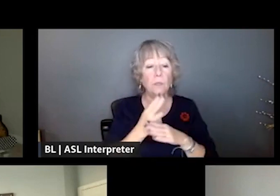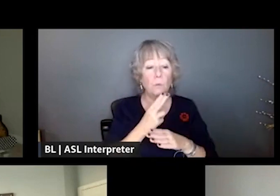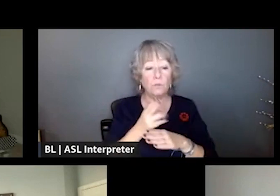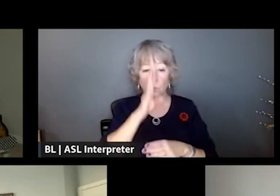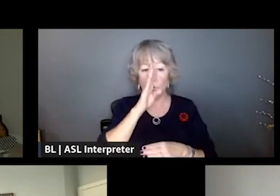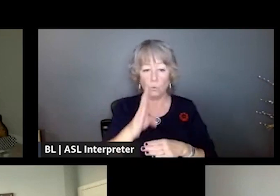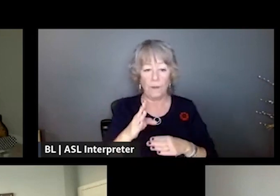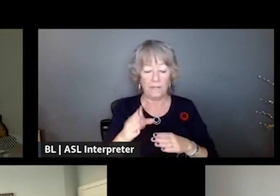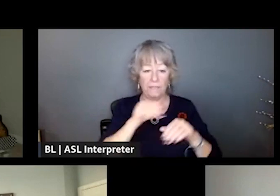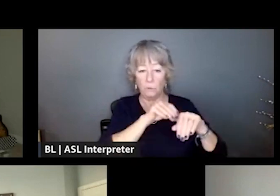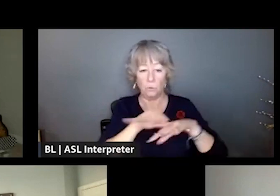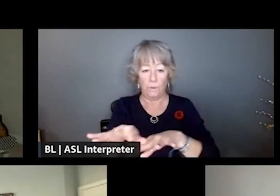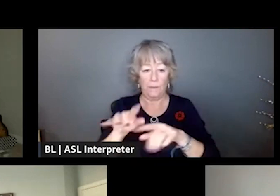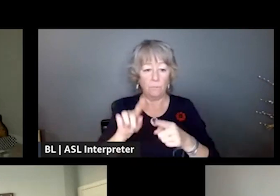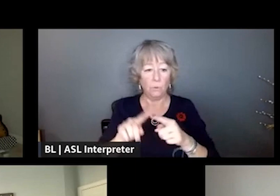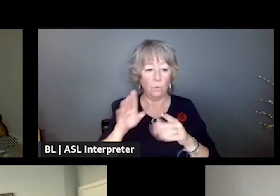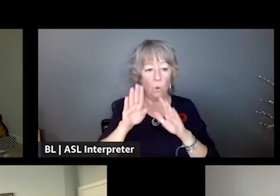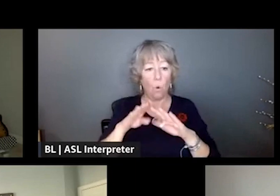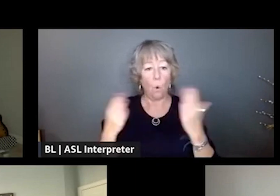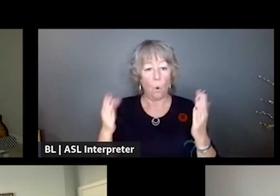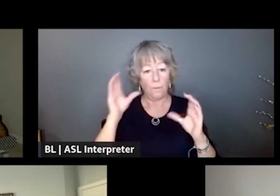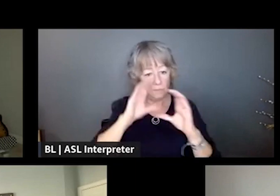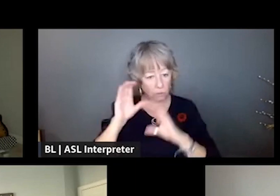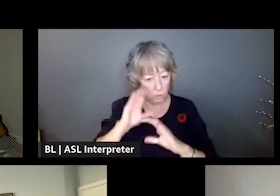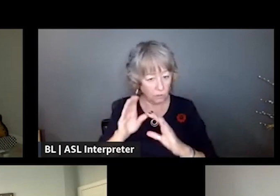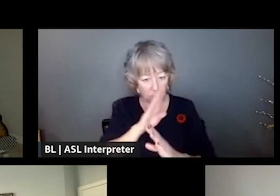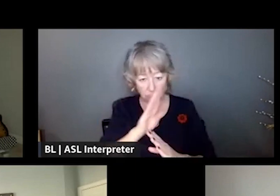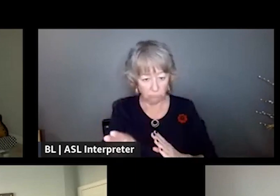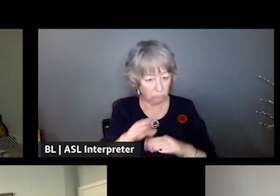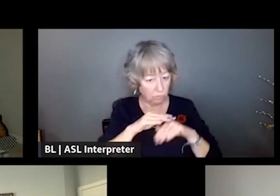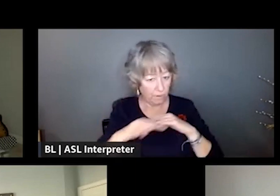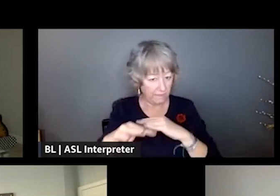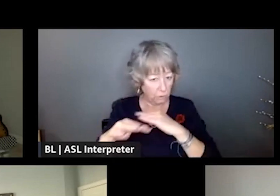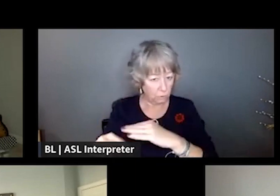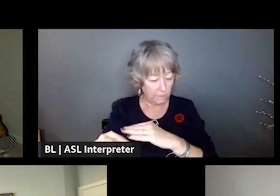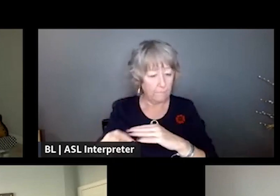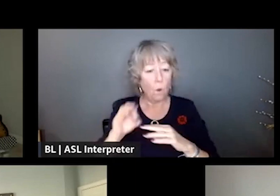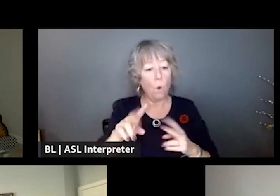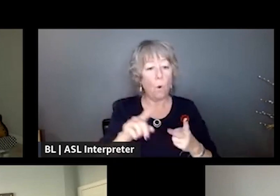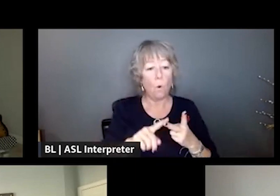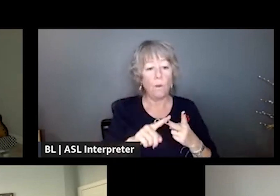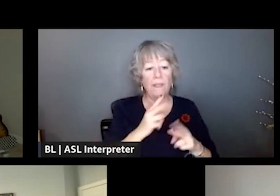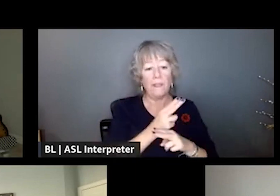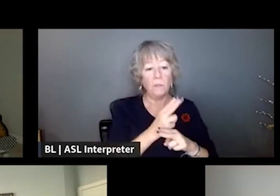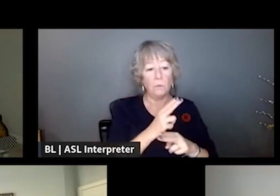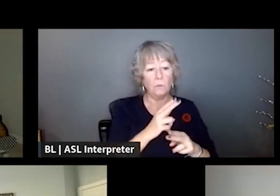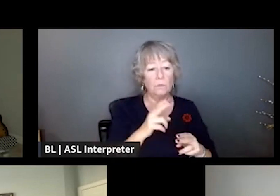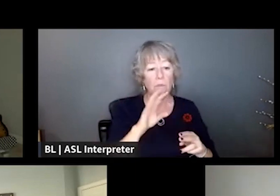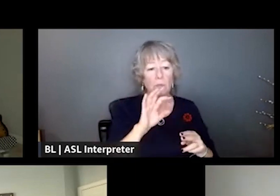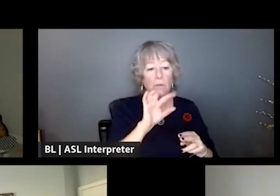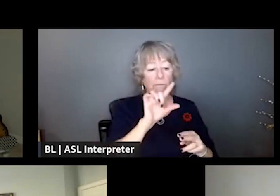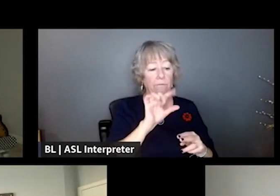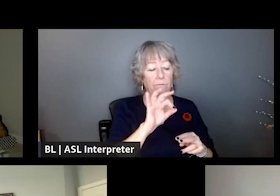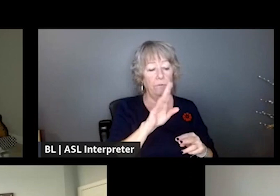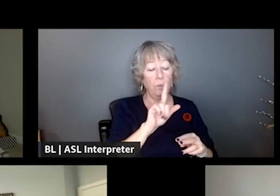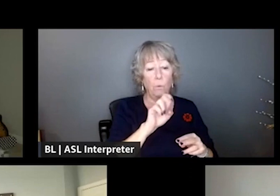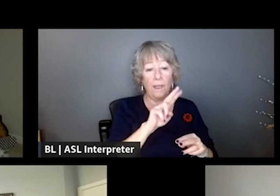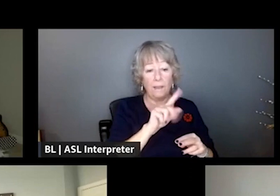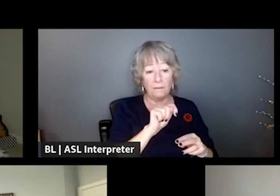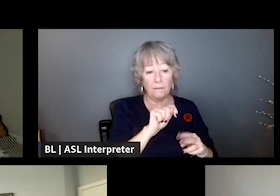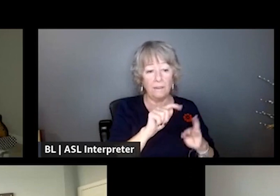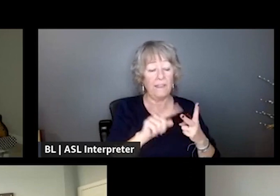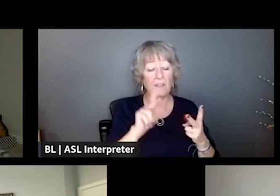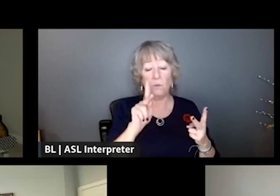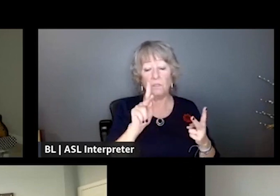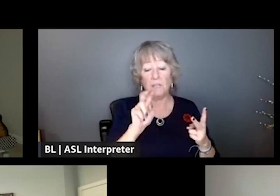to Opensearch endpoints, right? Or they could use FluentBit, FluentD. They could use